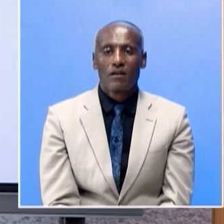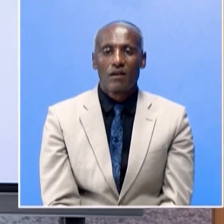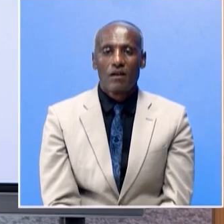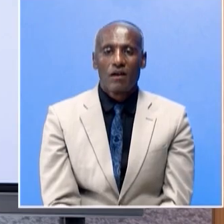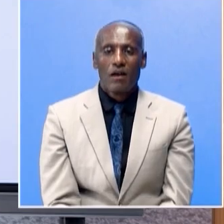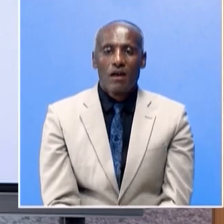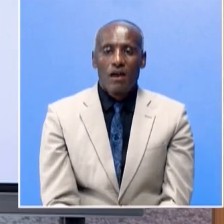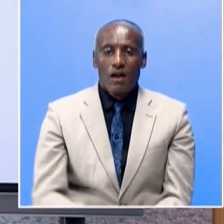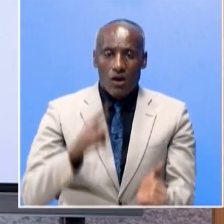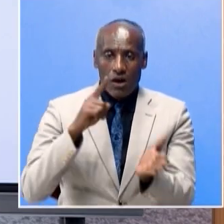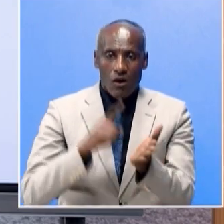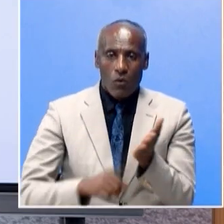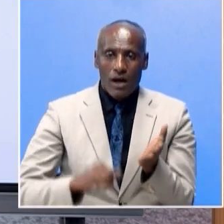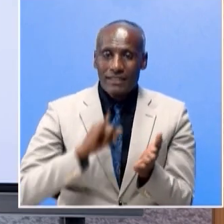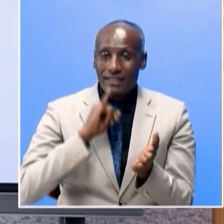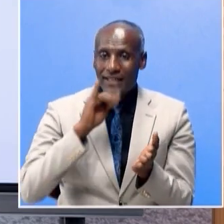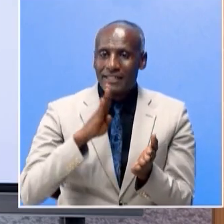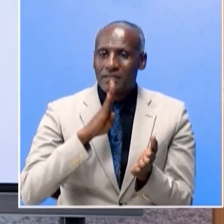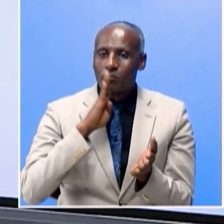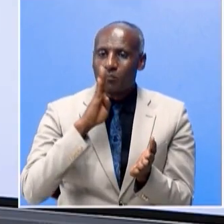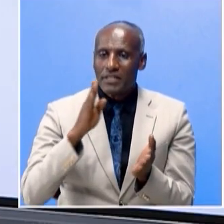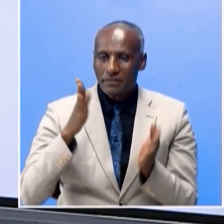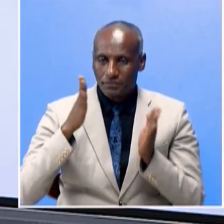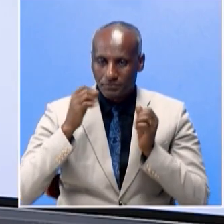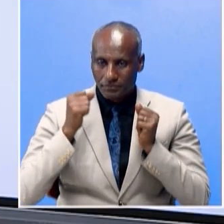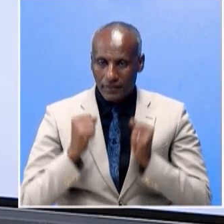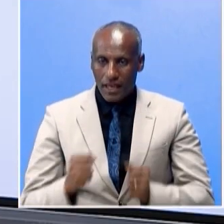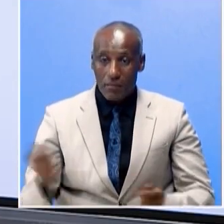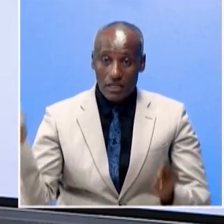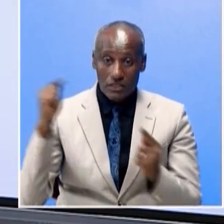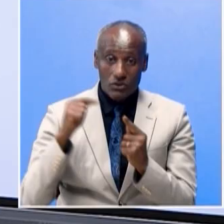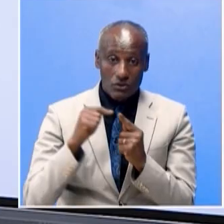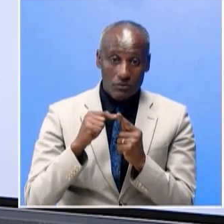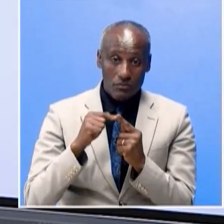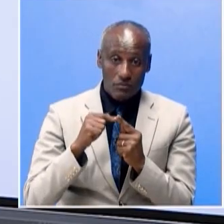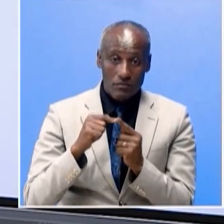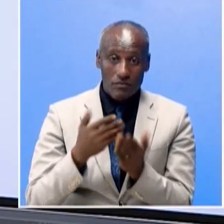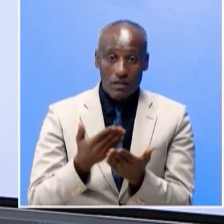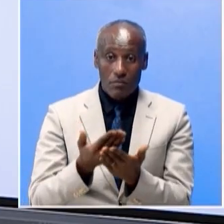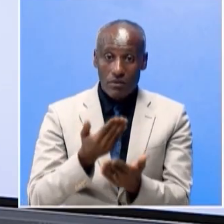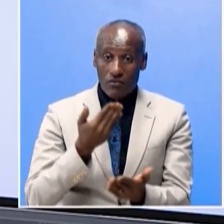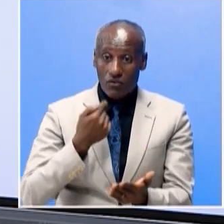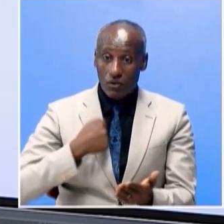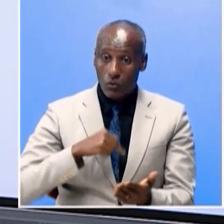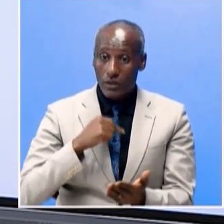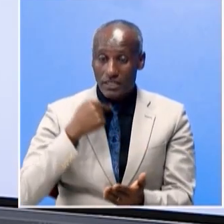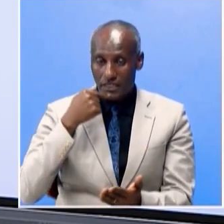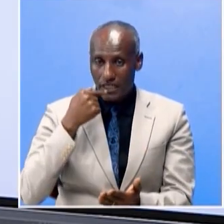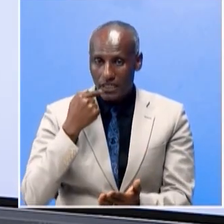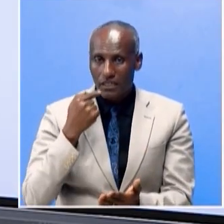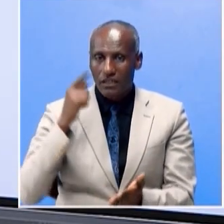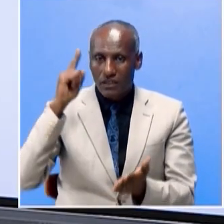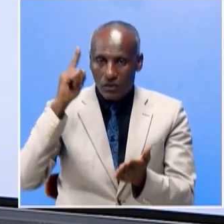So what is be able to? Before we say something about this point, first of all, we have to know